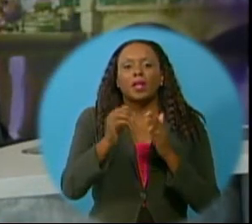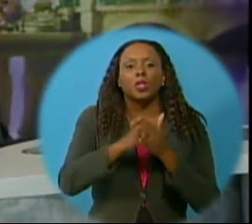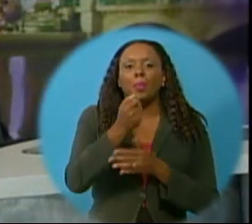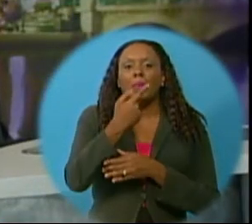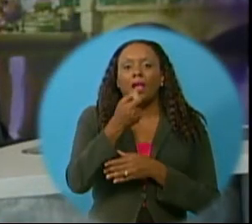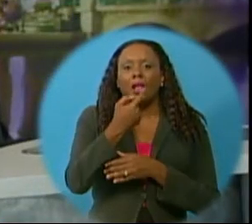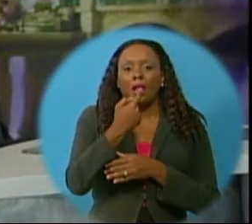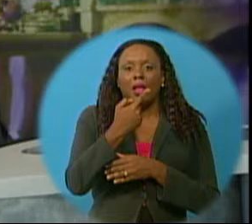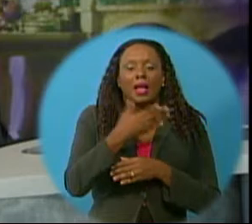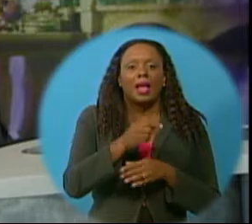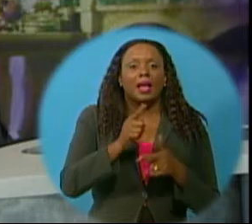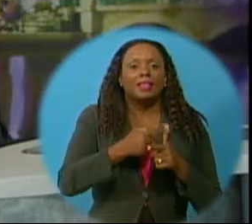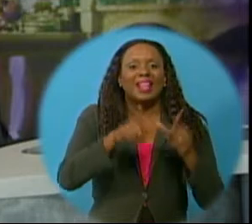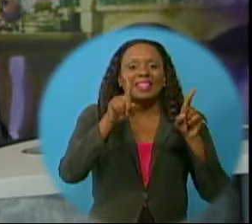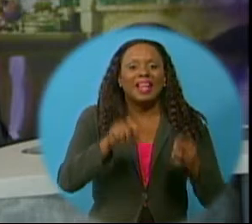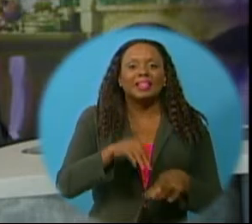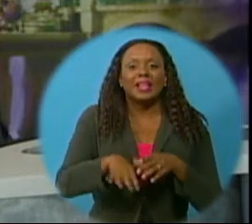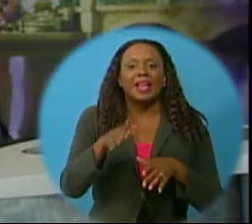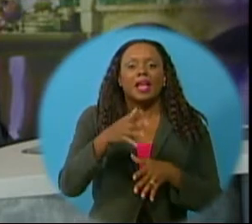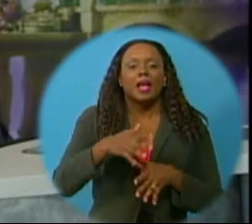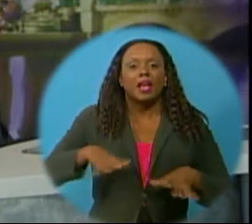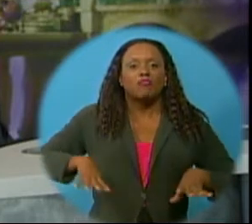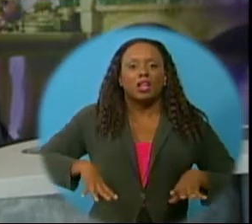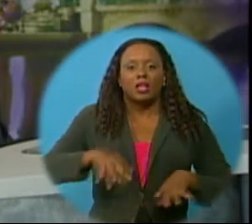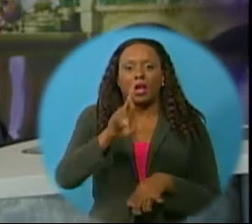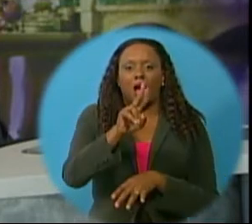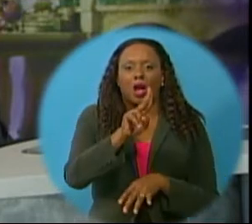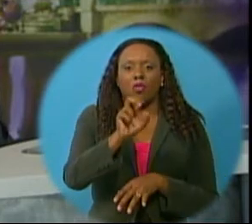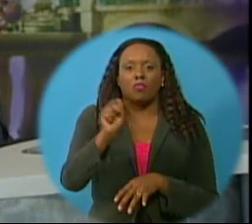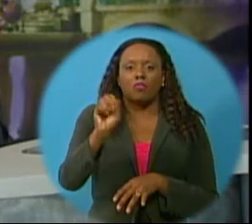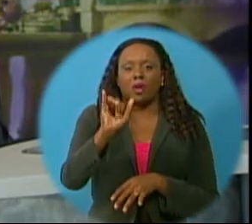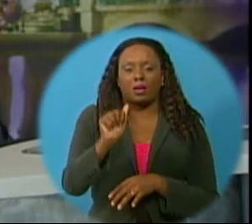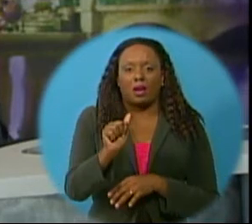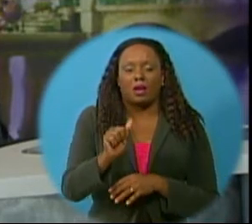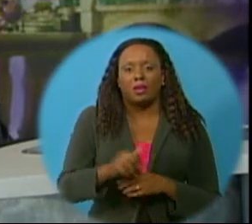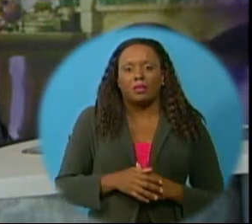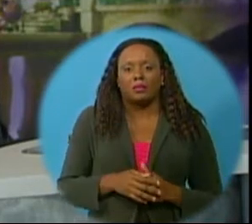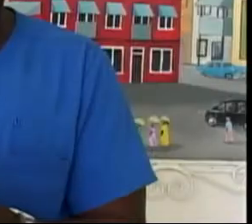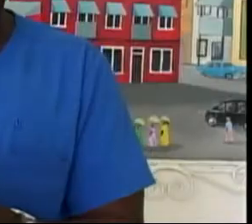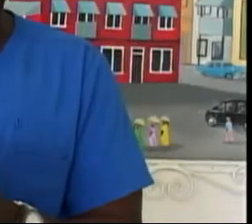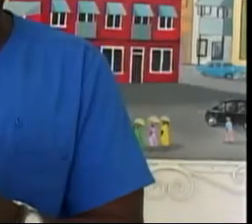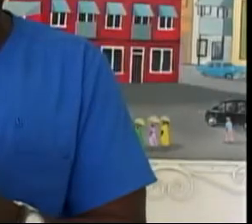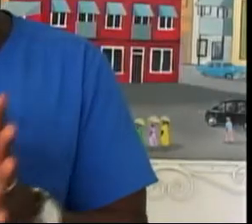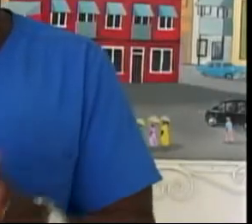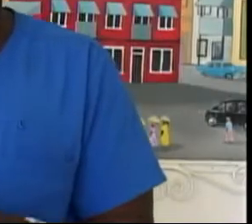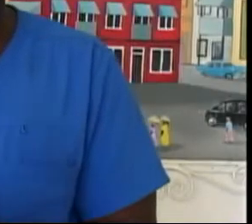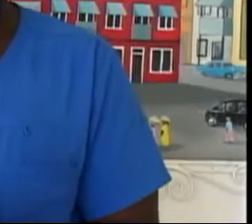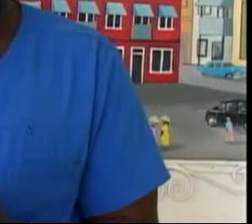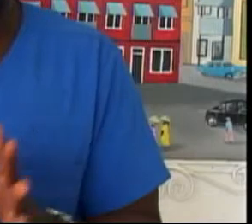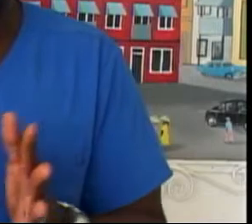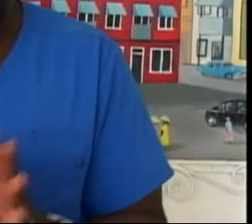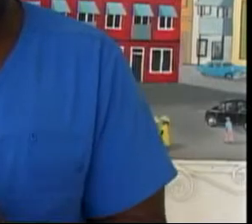in Russia and has been used on wounds in which all other treatments had failed. The medication is a